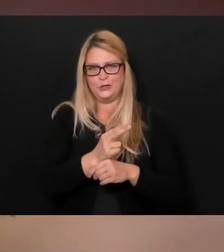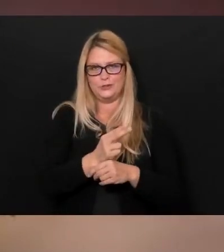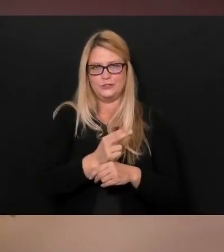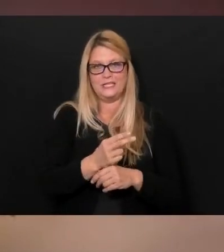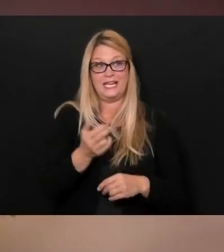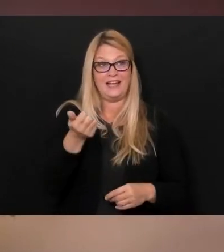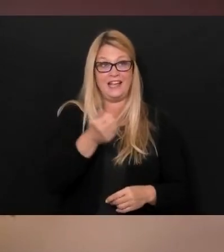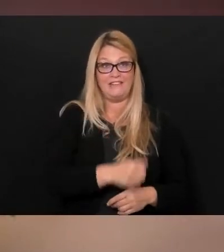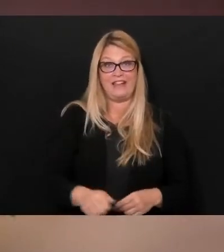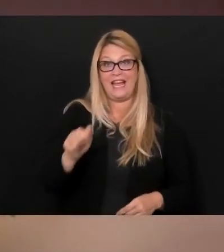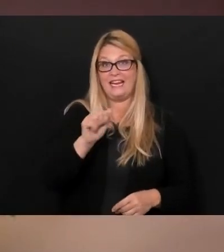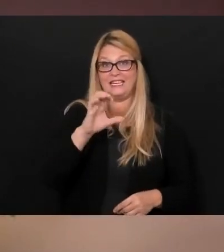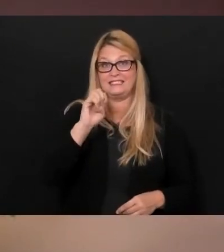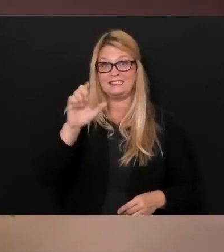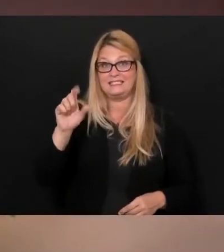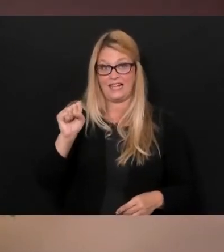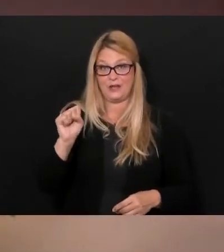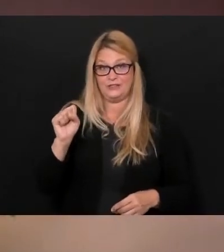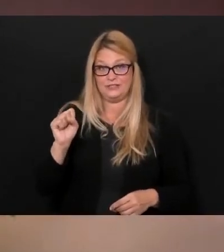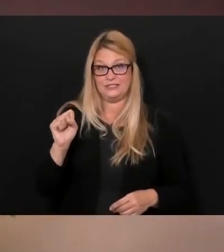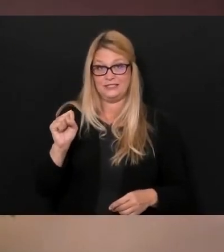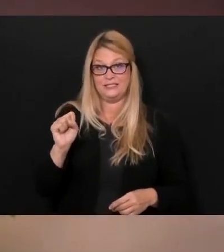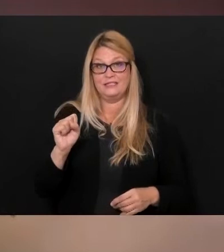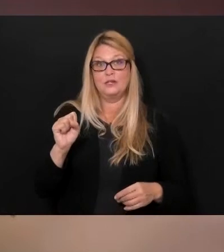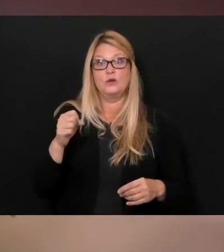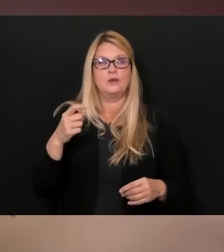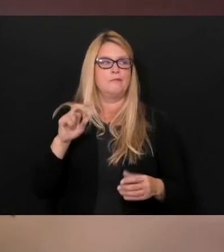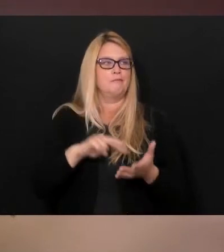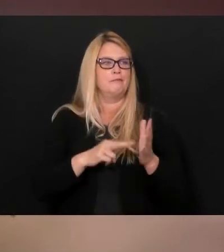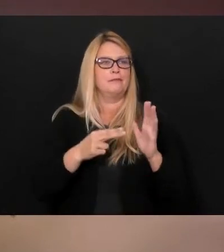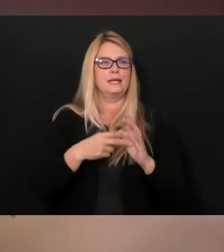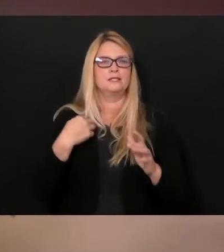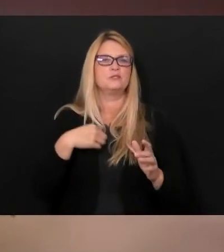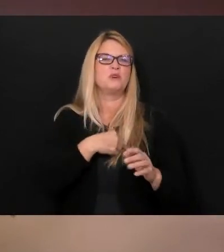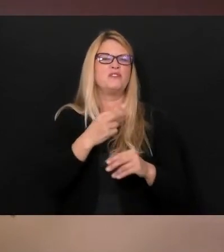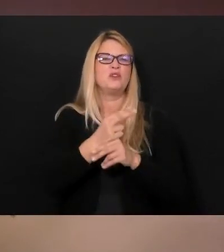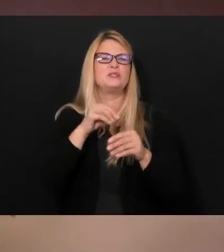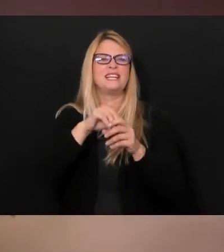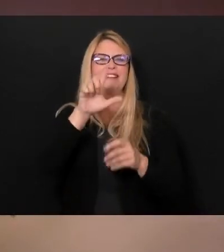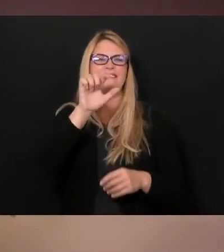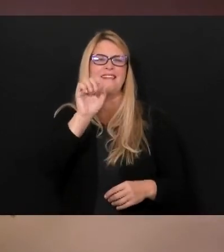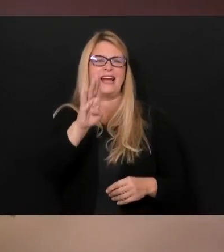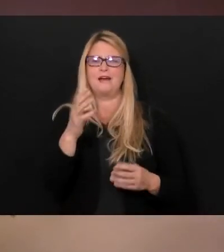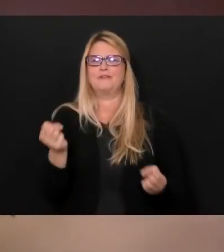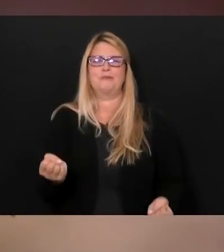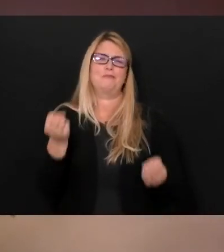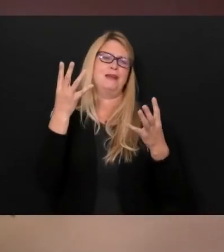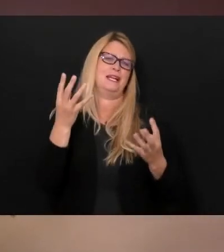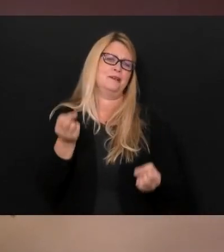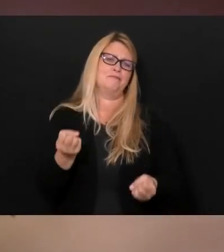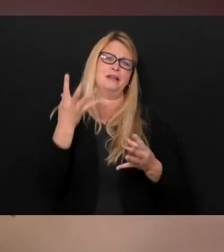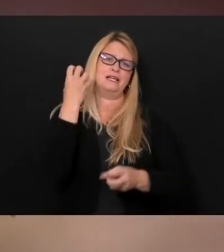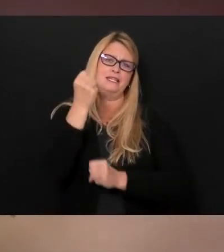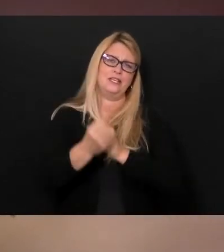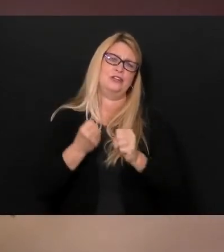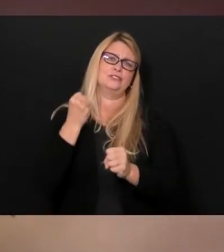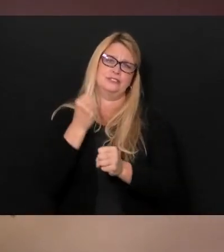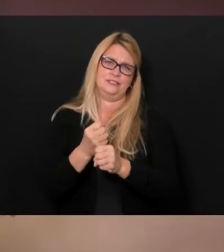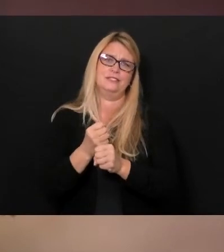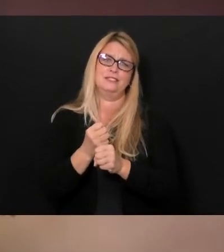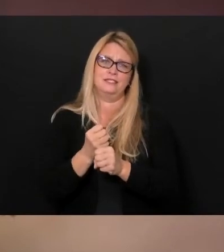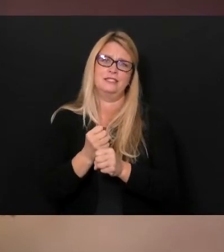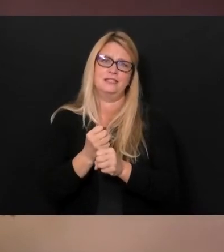that has anything to do with that, these are cells that have been used in laboratory settings for many, many, many, many years. And